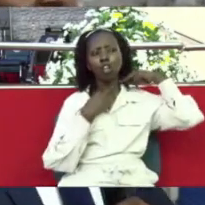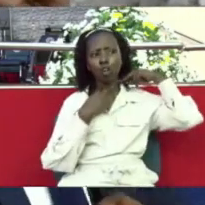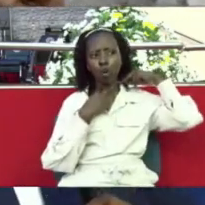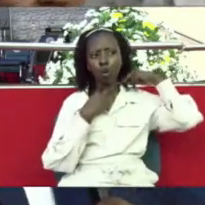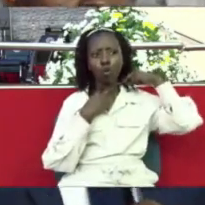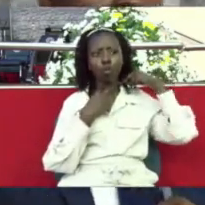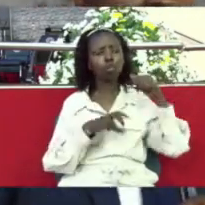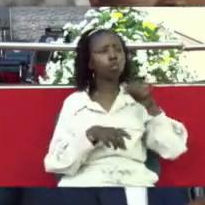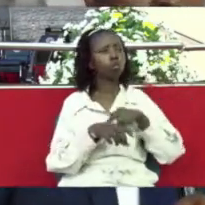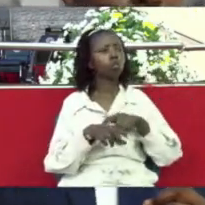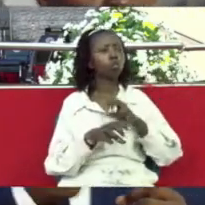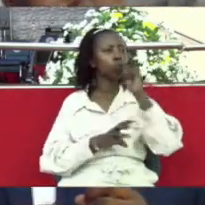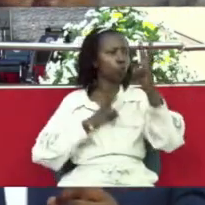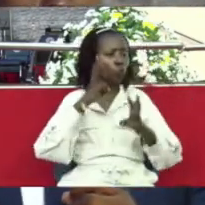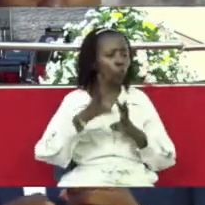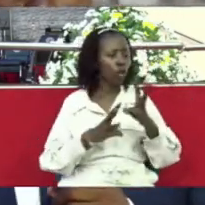to the world's economy.